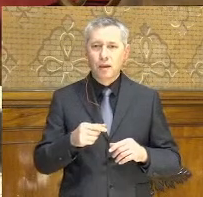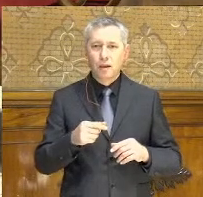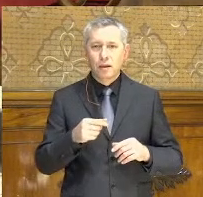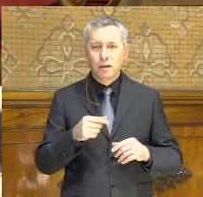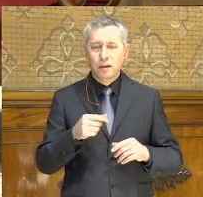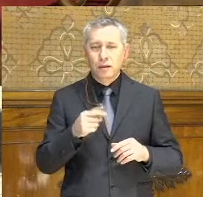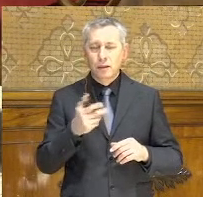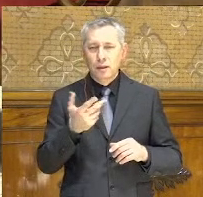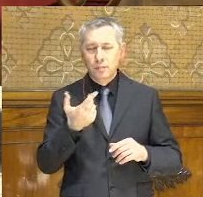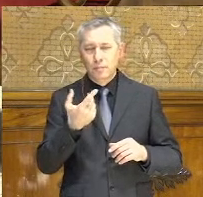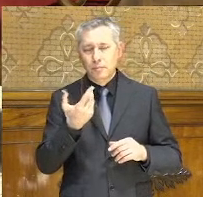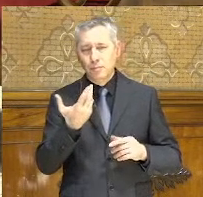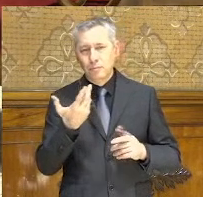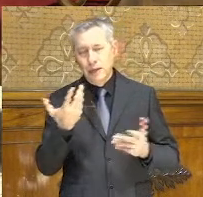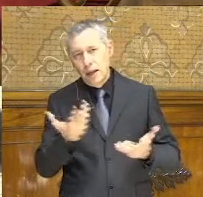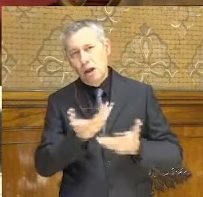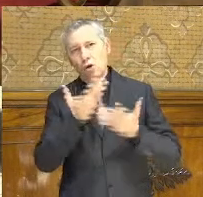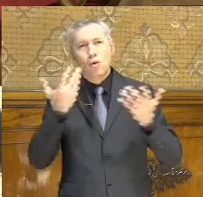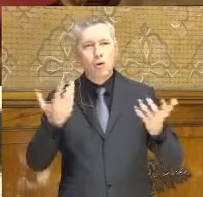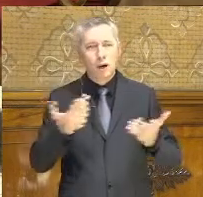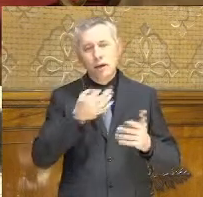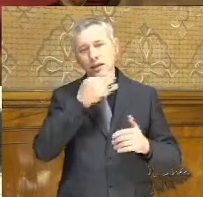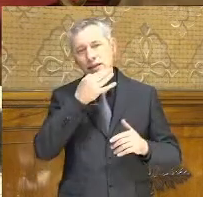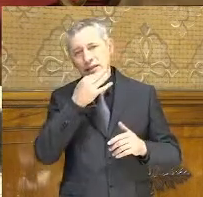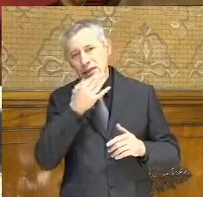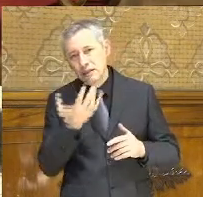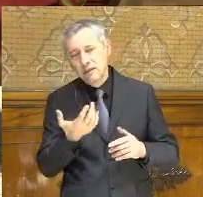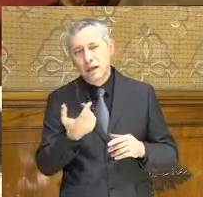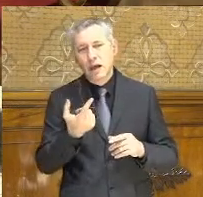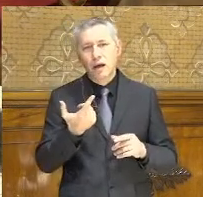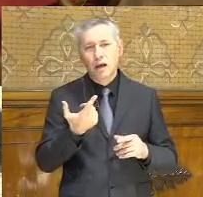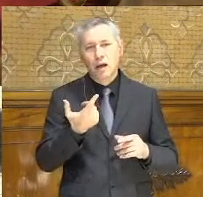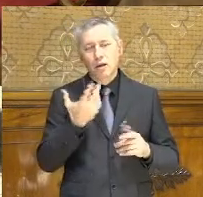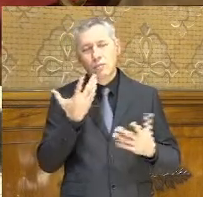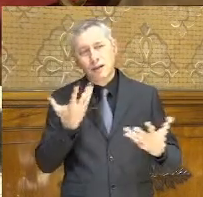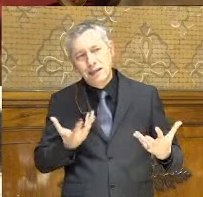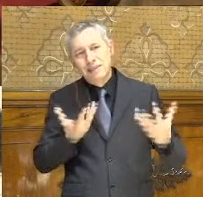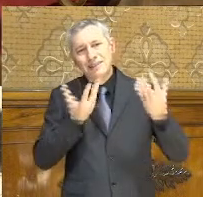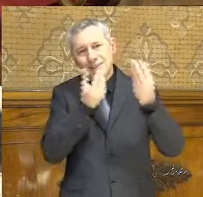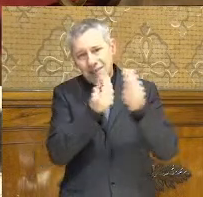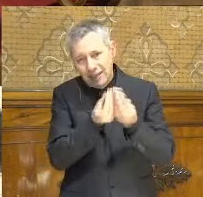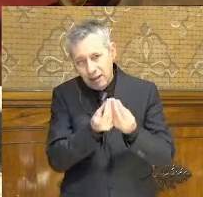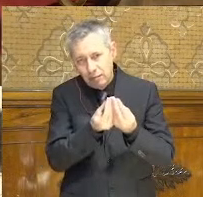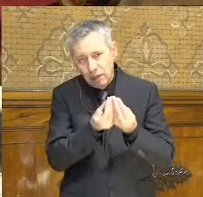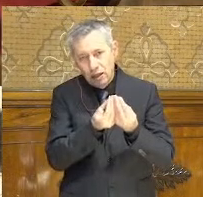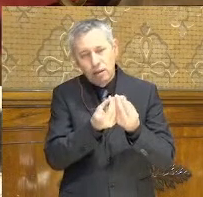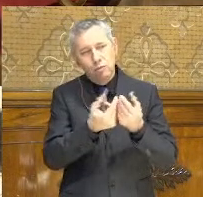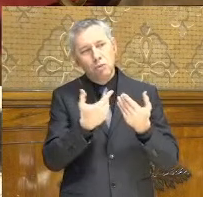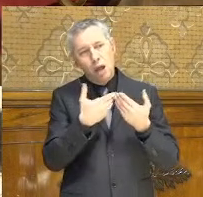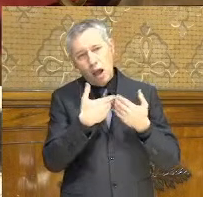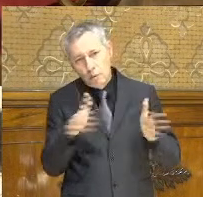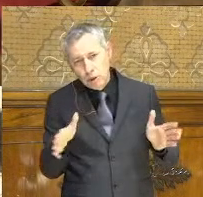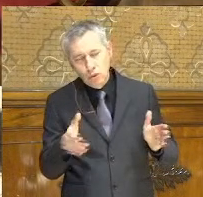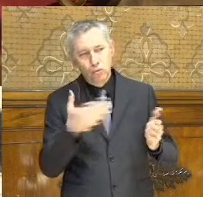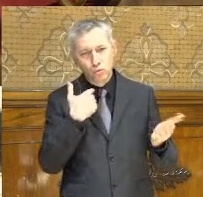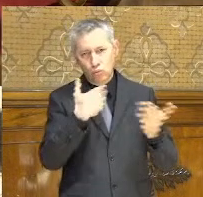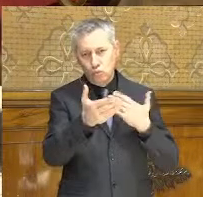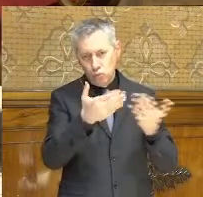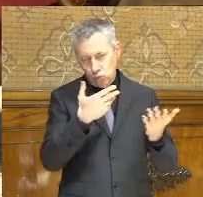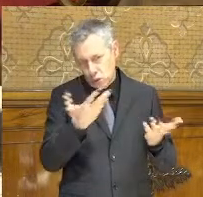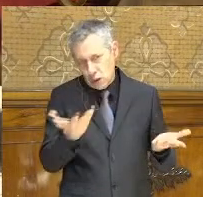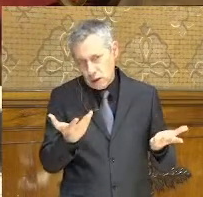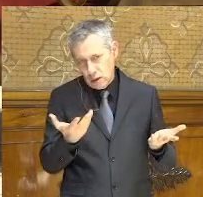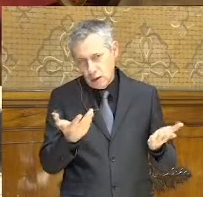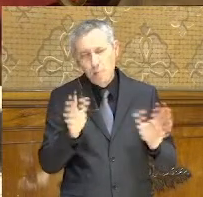with me, be with me, and my door is always open. But, you know, then for how long is that door open, and